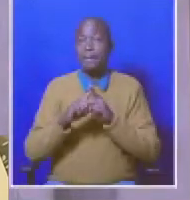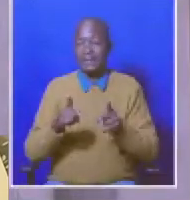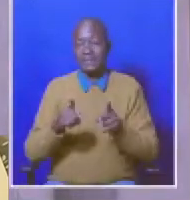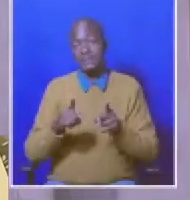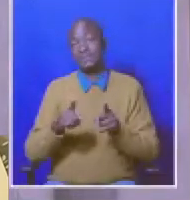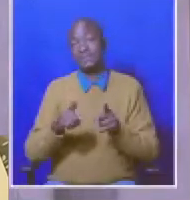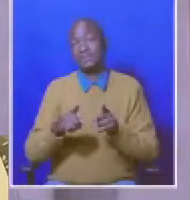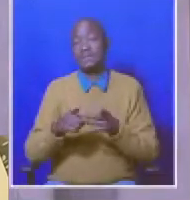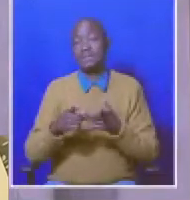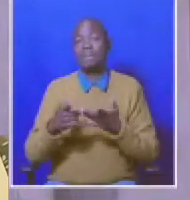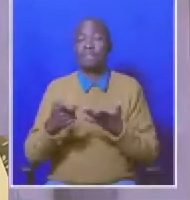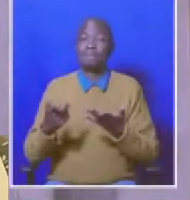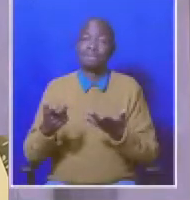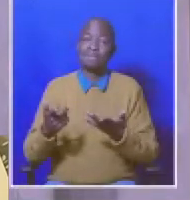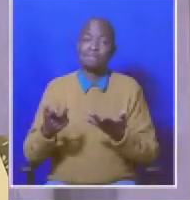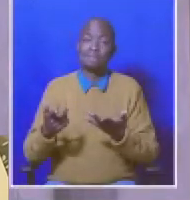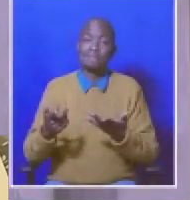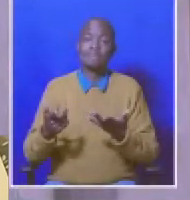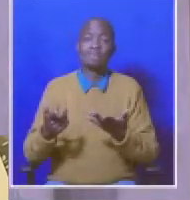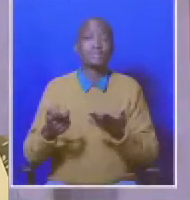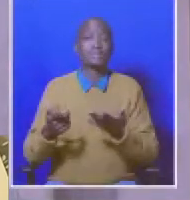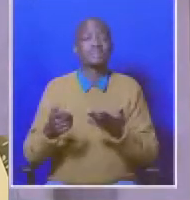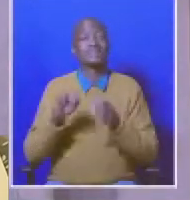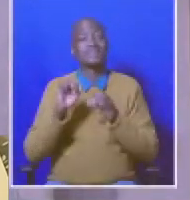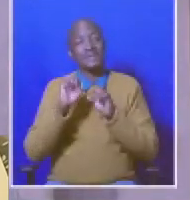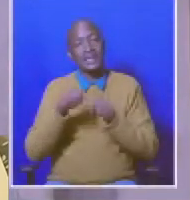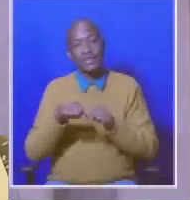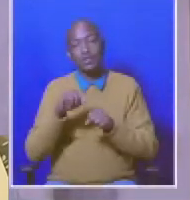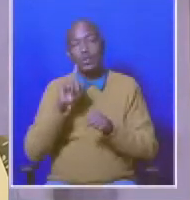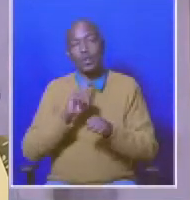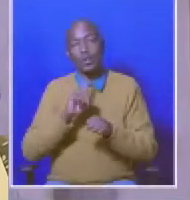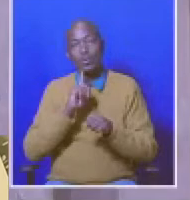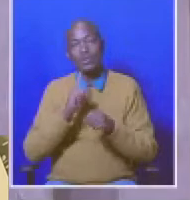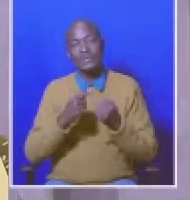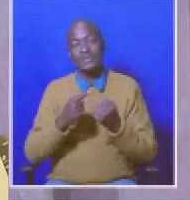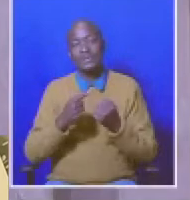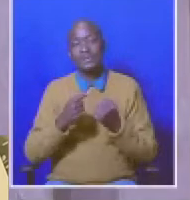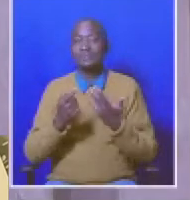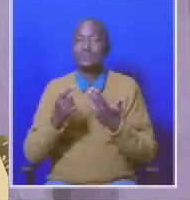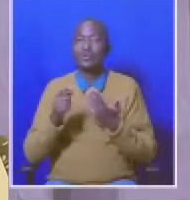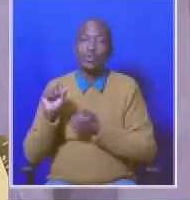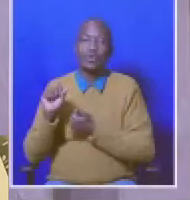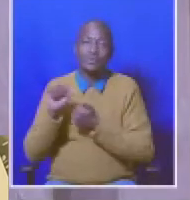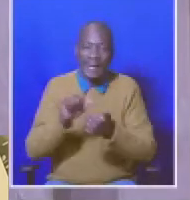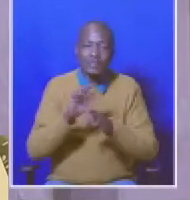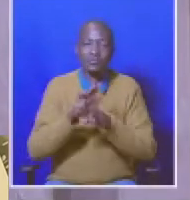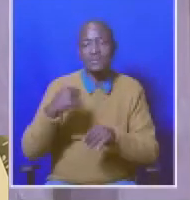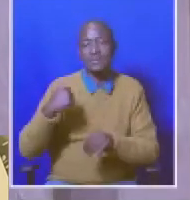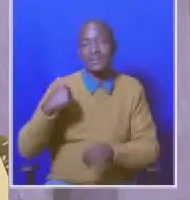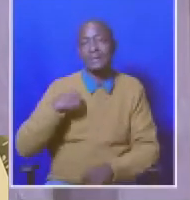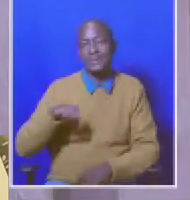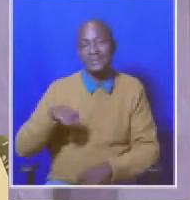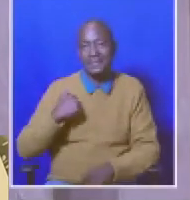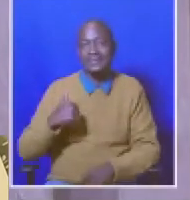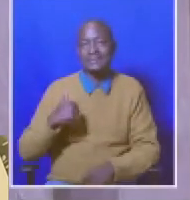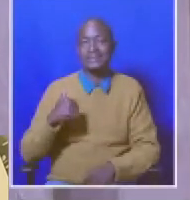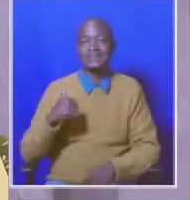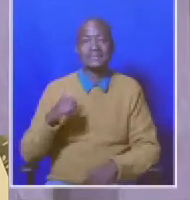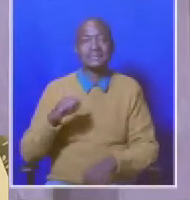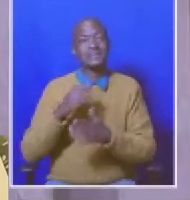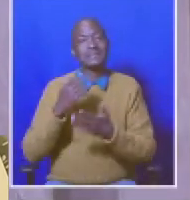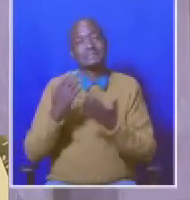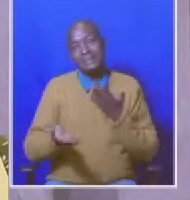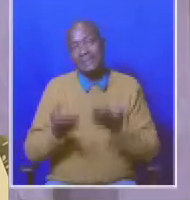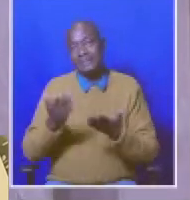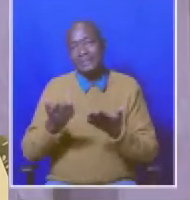day, it does point to the fact that the municipality may not be